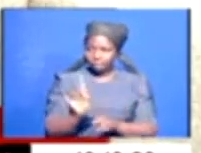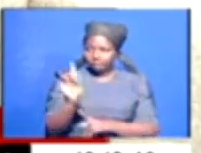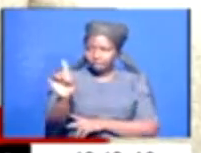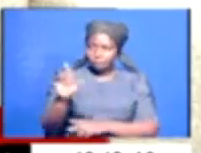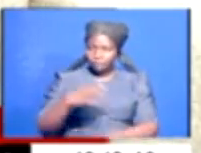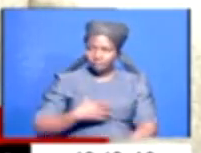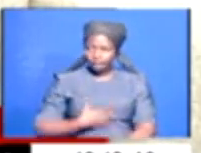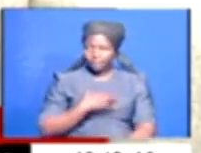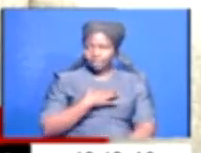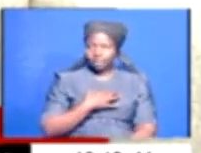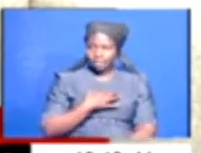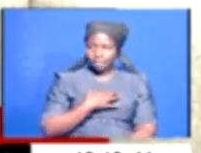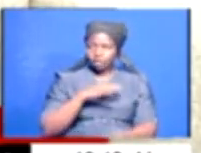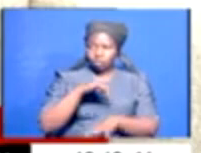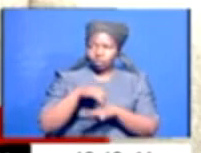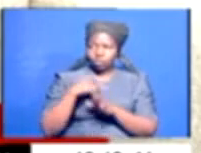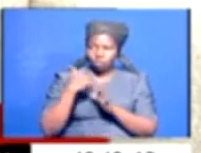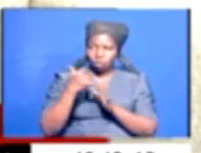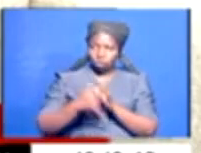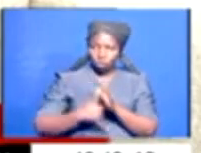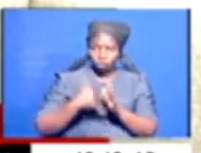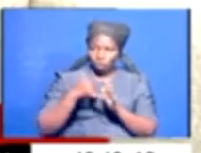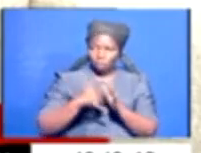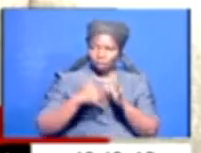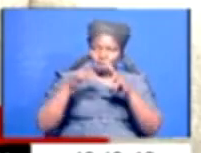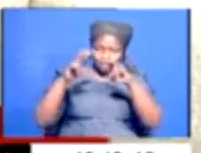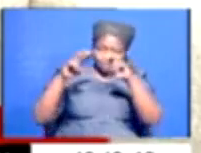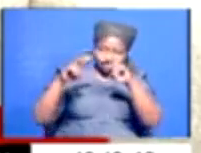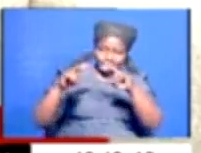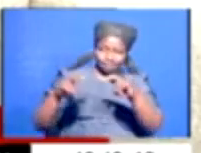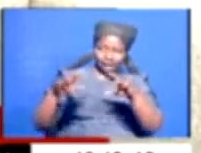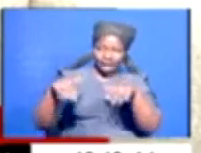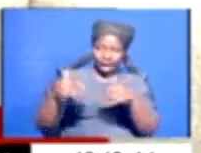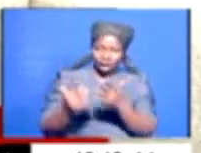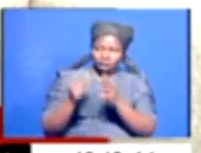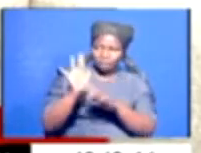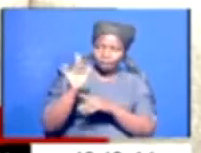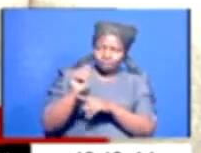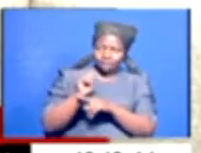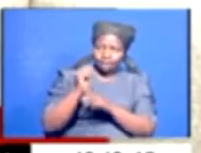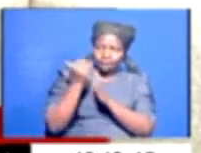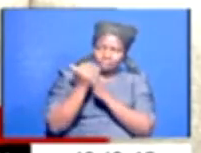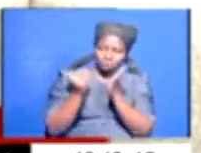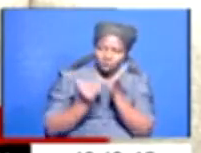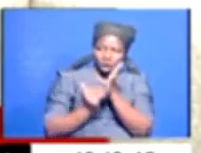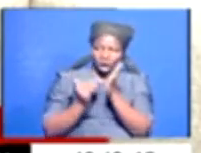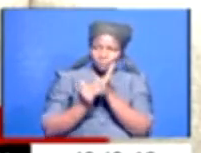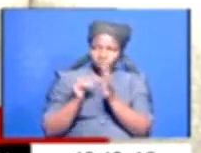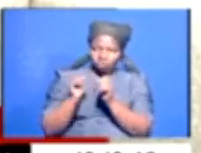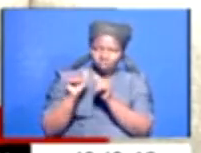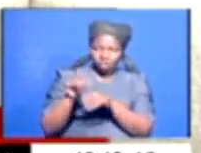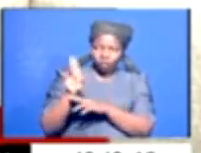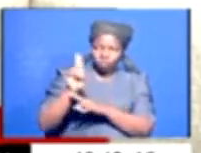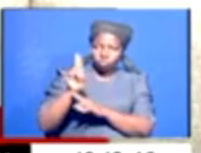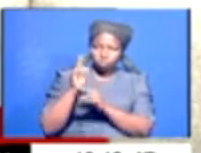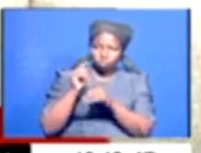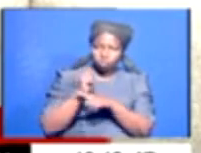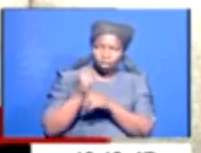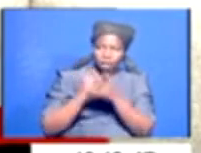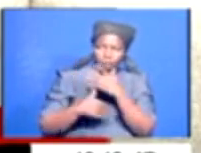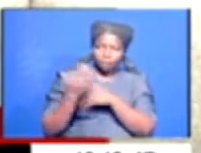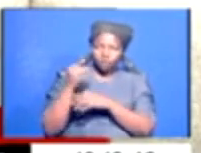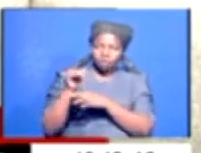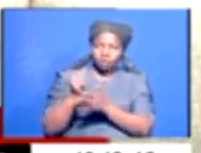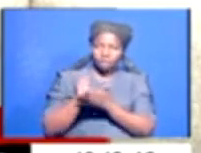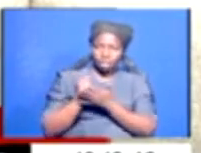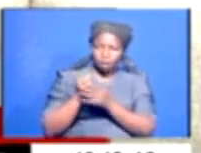on YouTube, and check his how training program he used to train. Yeah. Yeah. I think it helps a lot. All